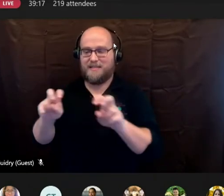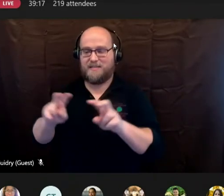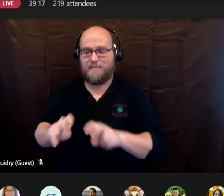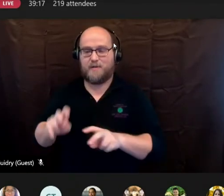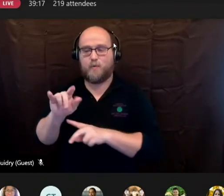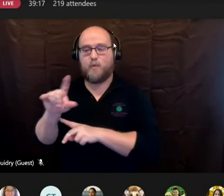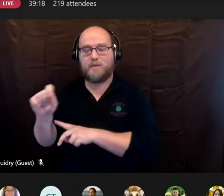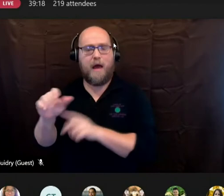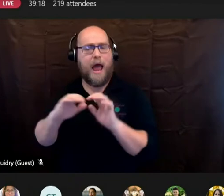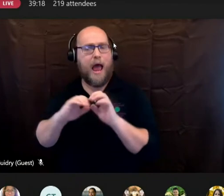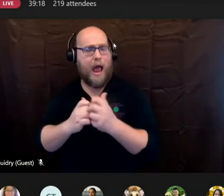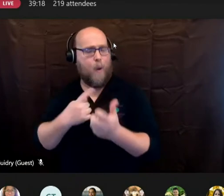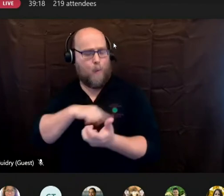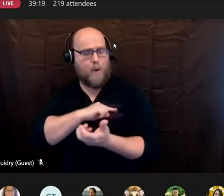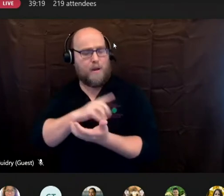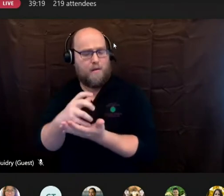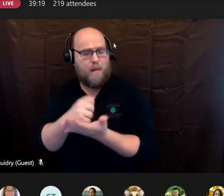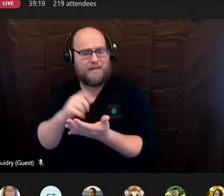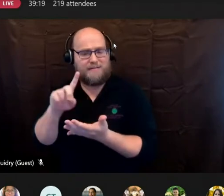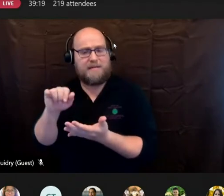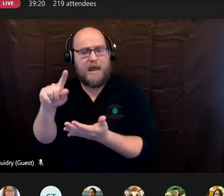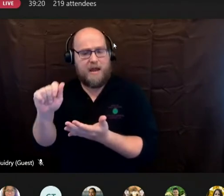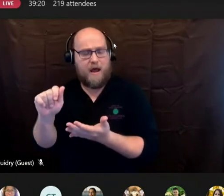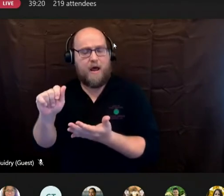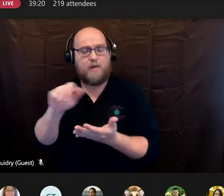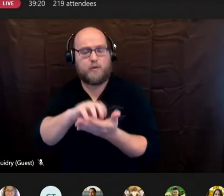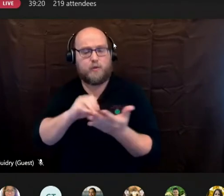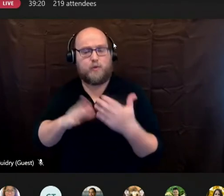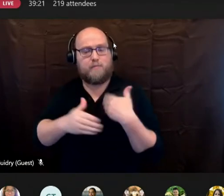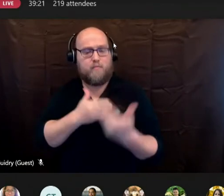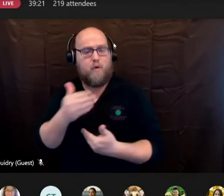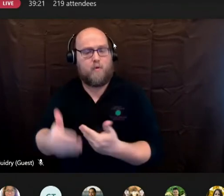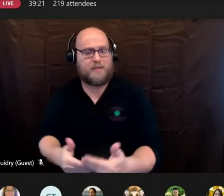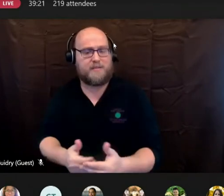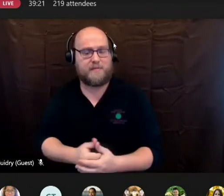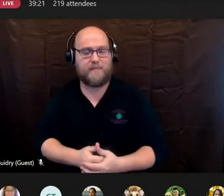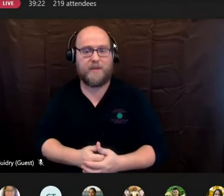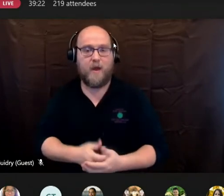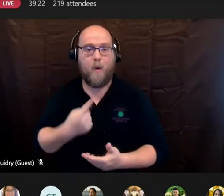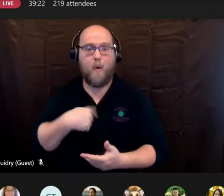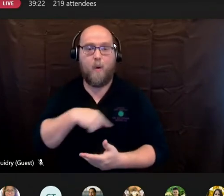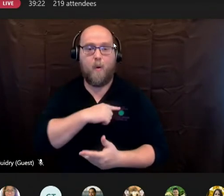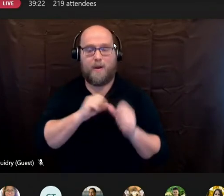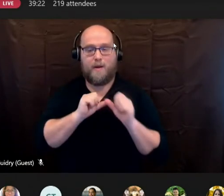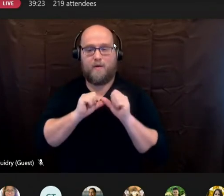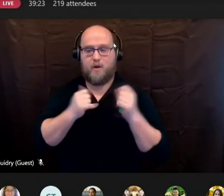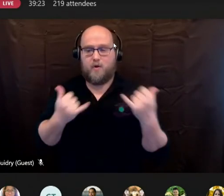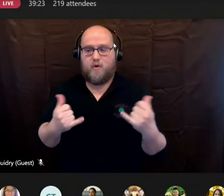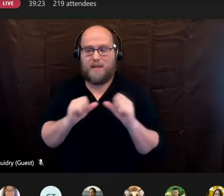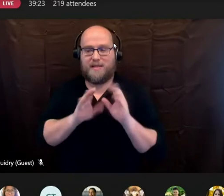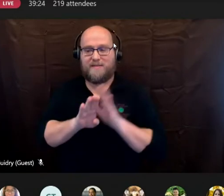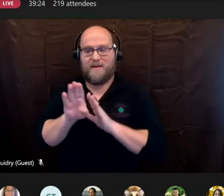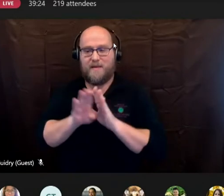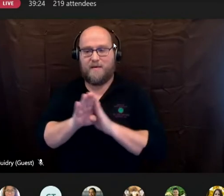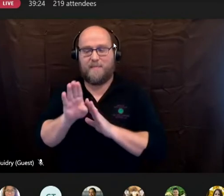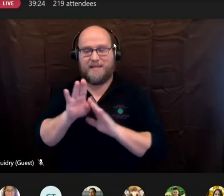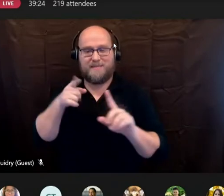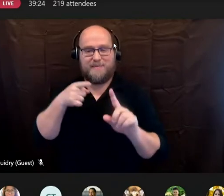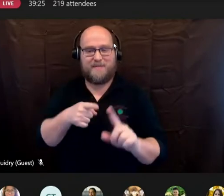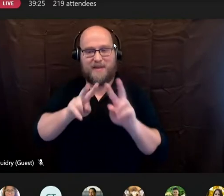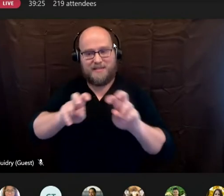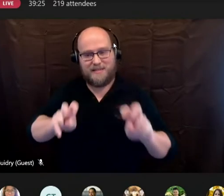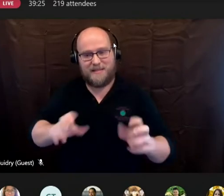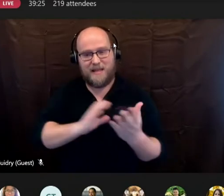and wellness. We are currently developing a consistent assessment calendar to help us track progress toward the